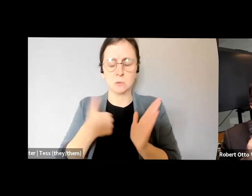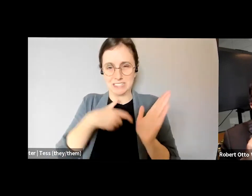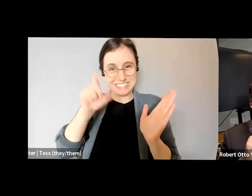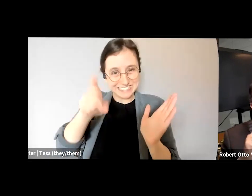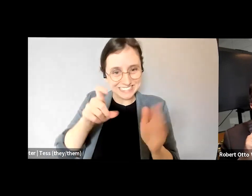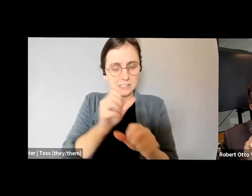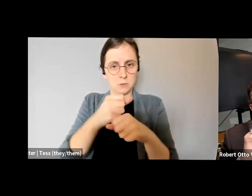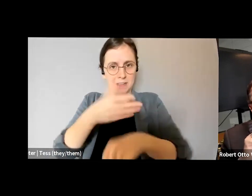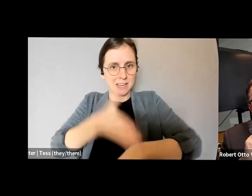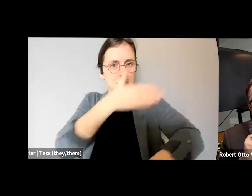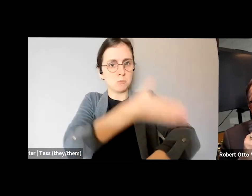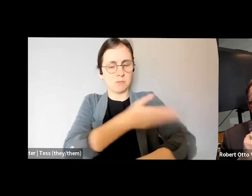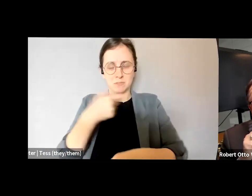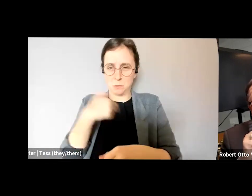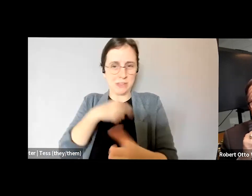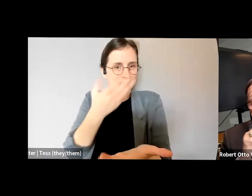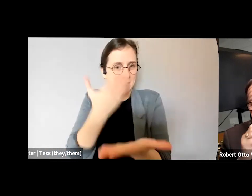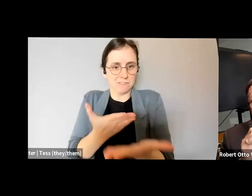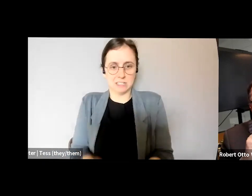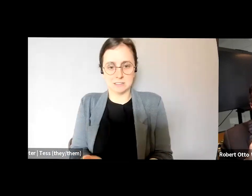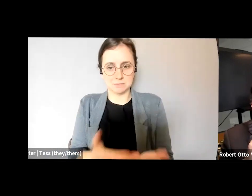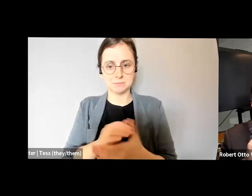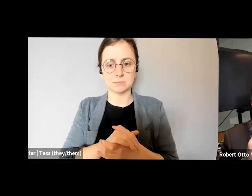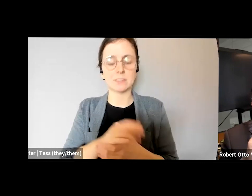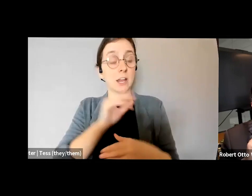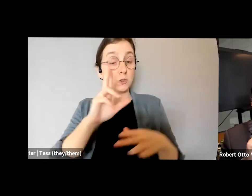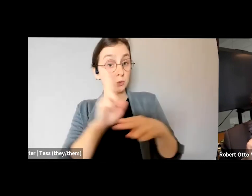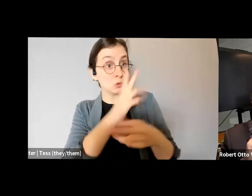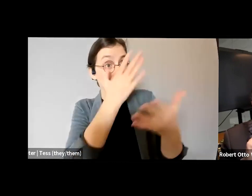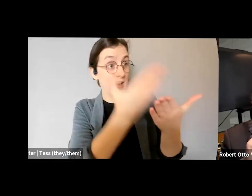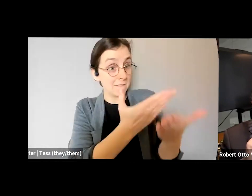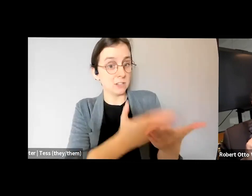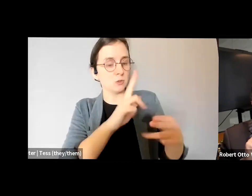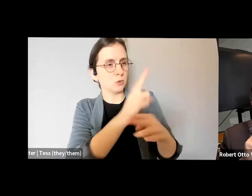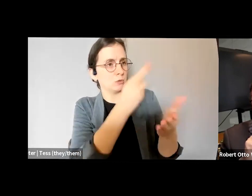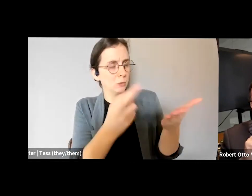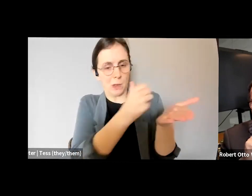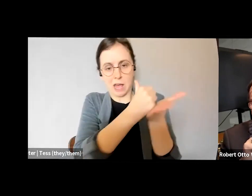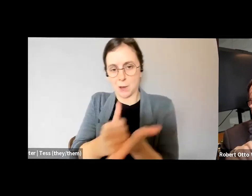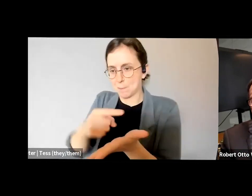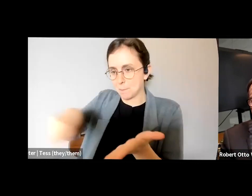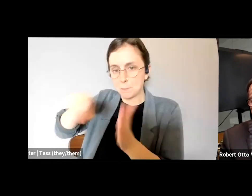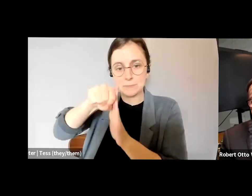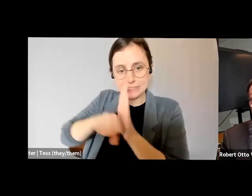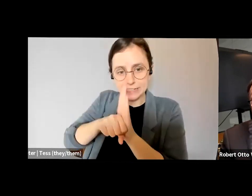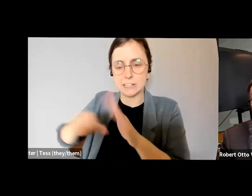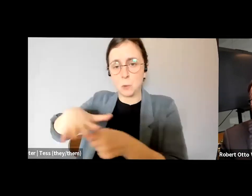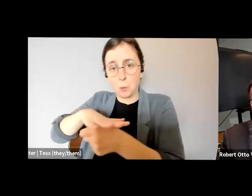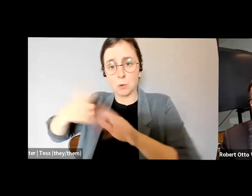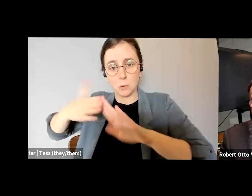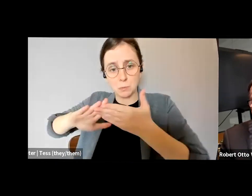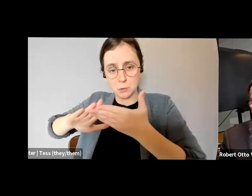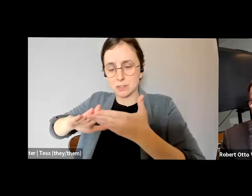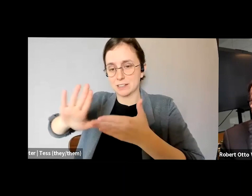at these data and to use them and to assist states and local communities in the provision of these services. I